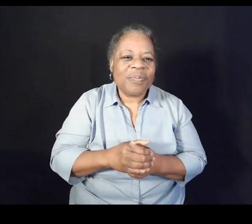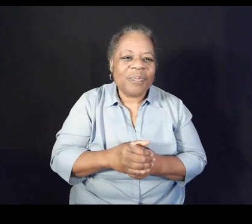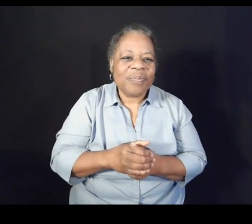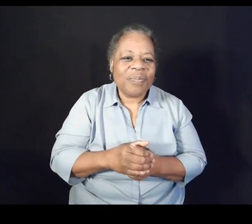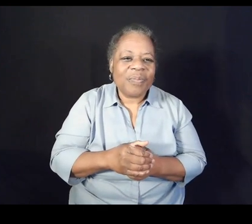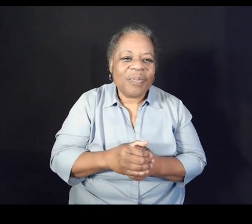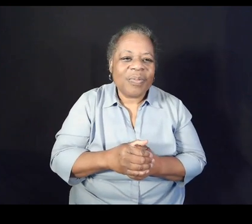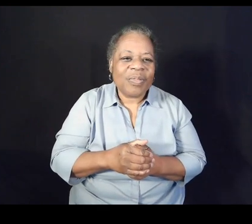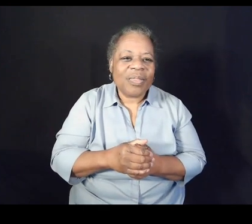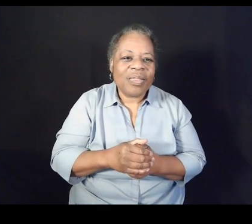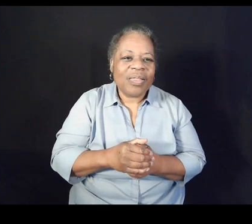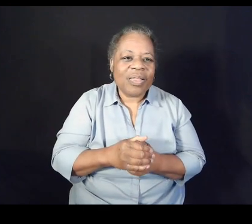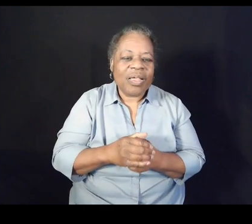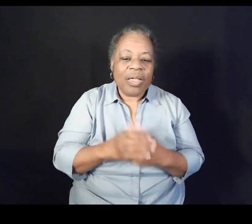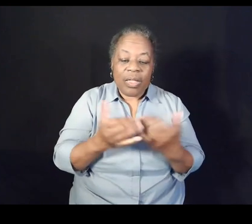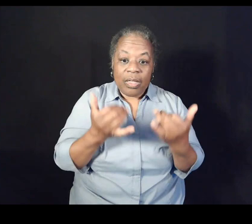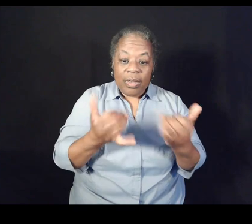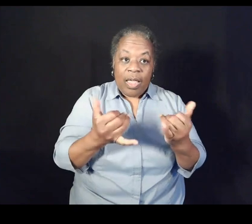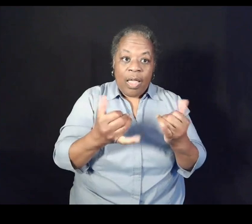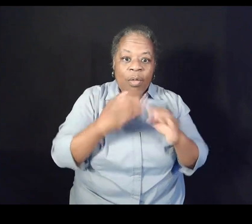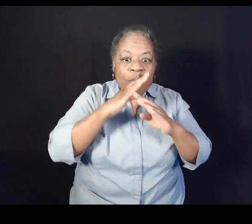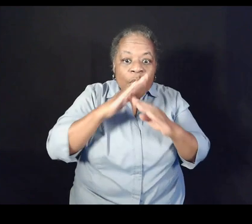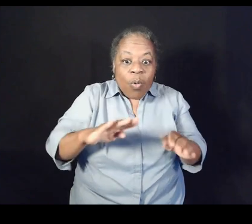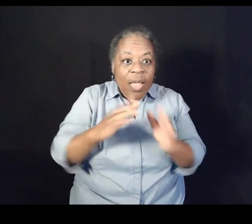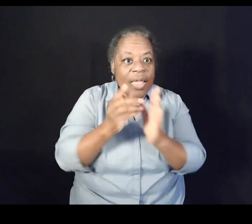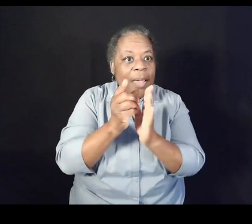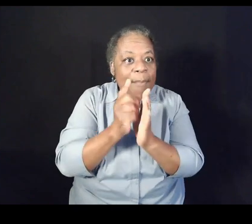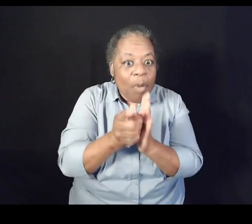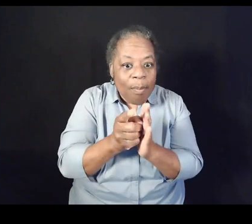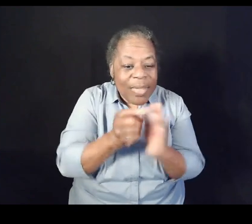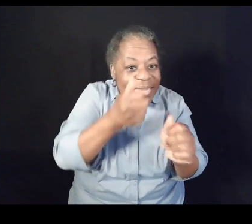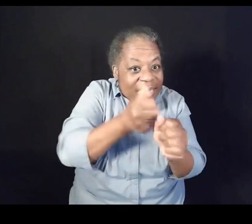Why don't we take a quiet moment, each of us,